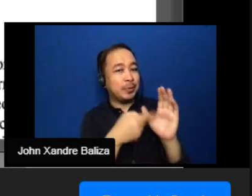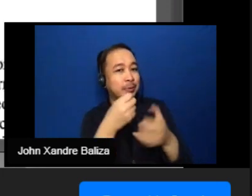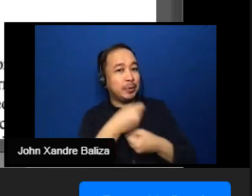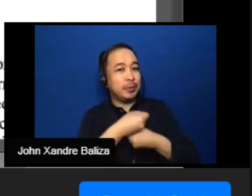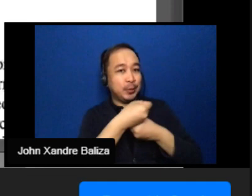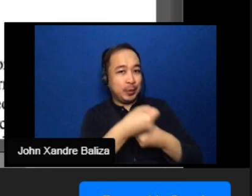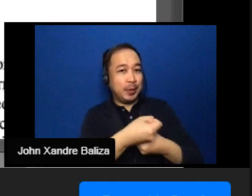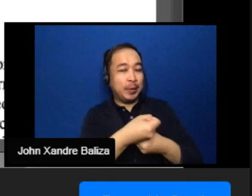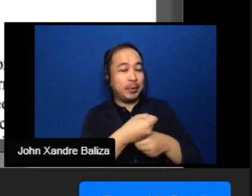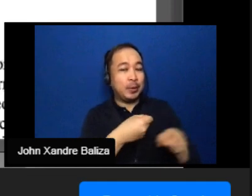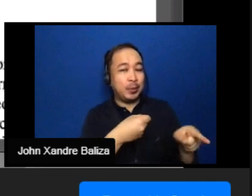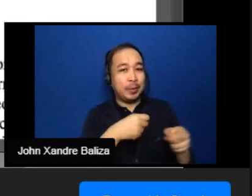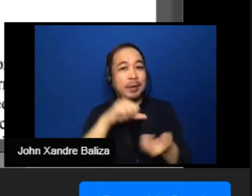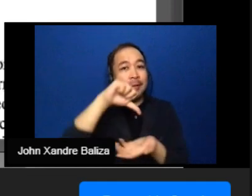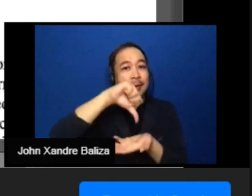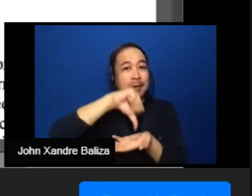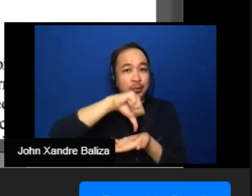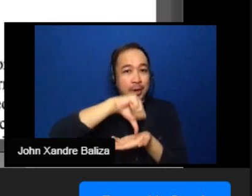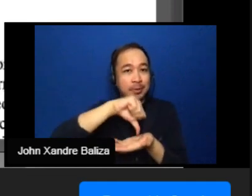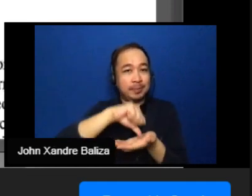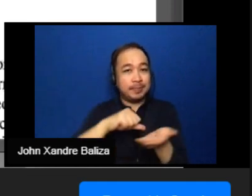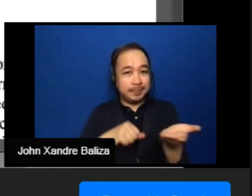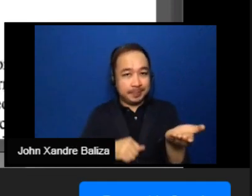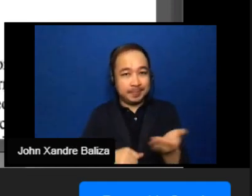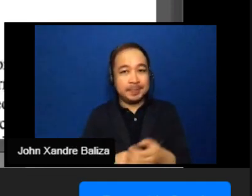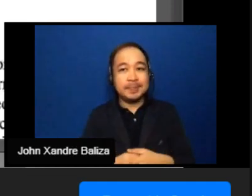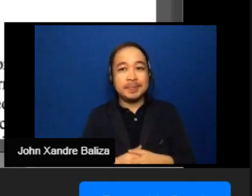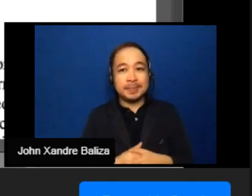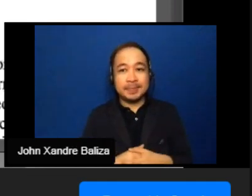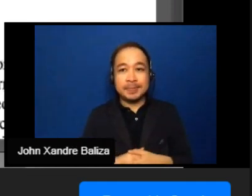delegation of Iran. You have the floor.